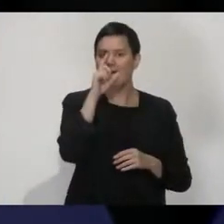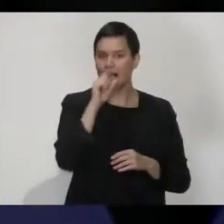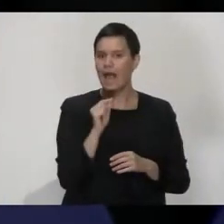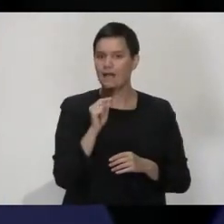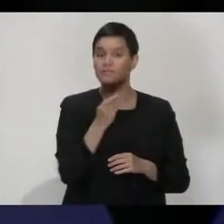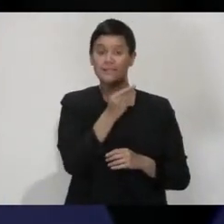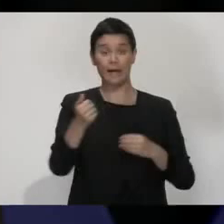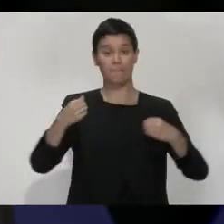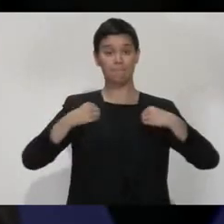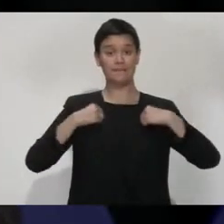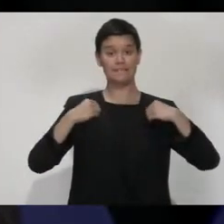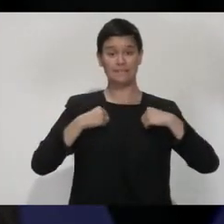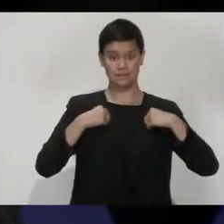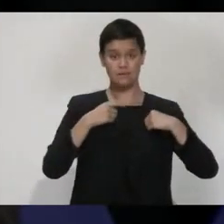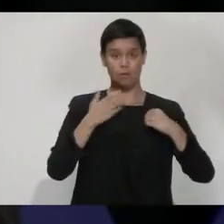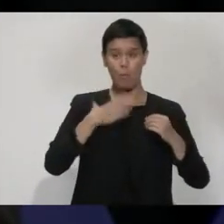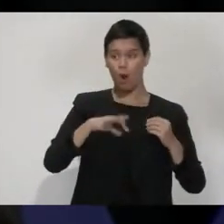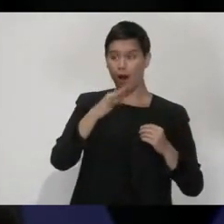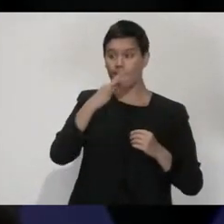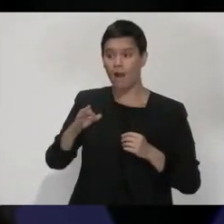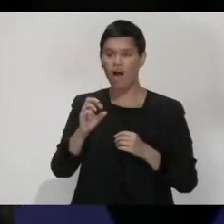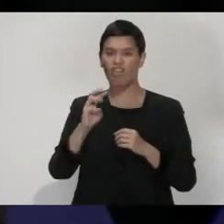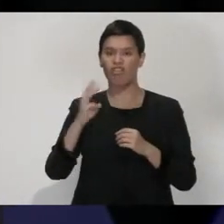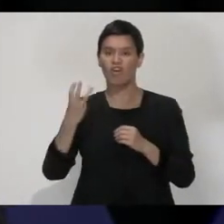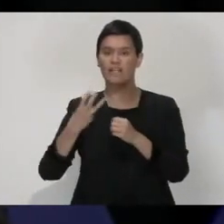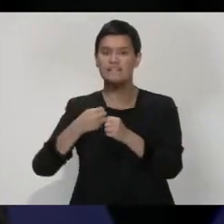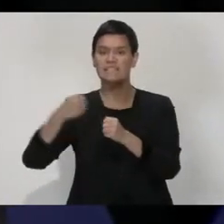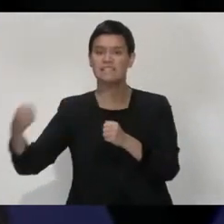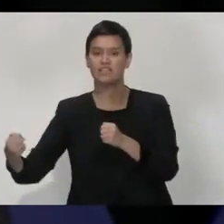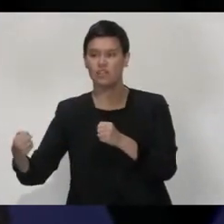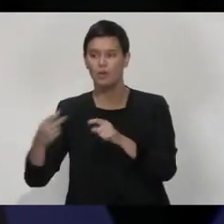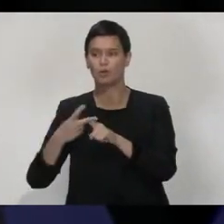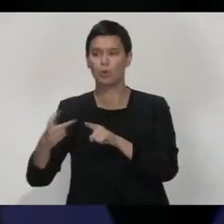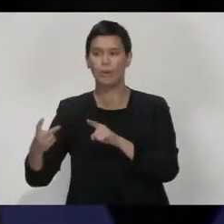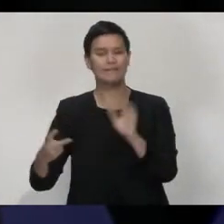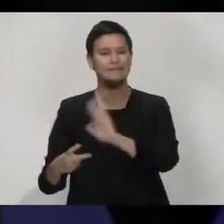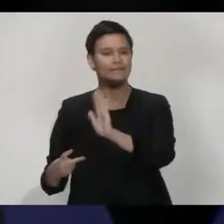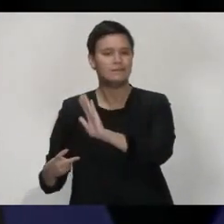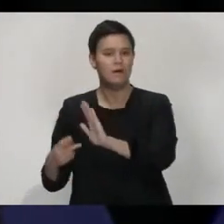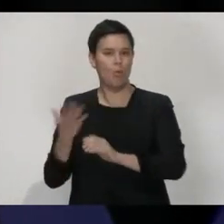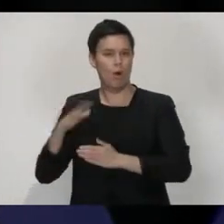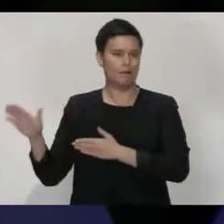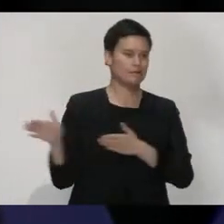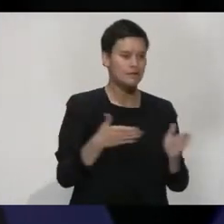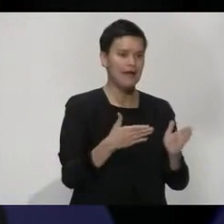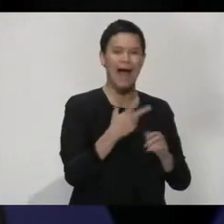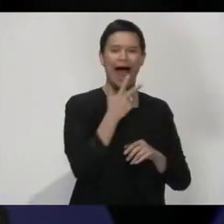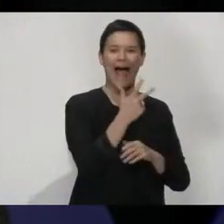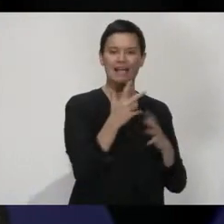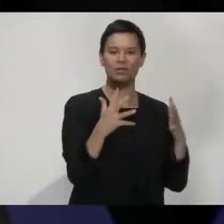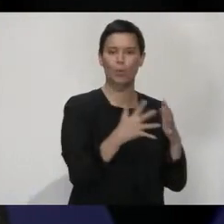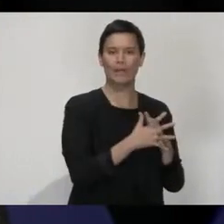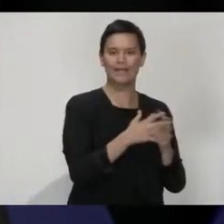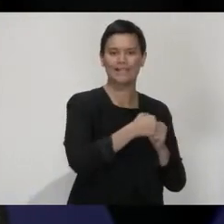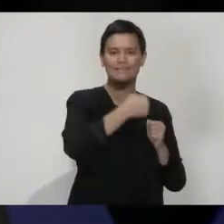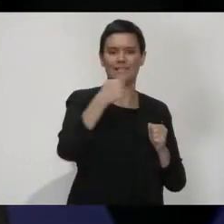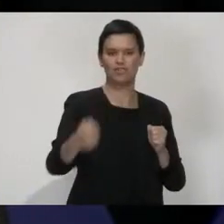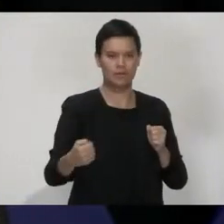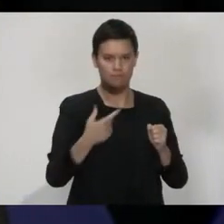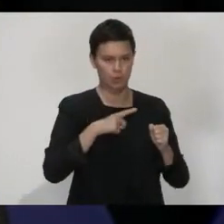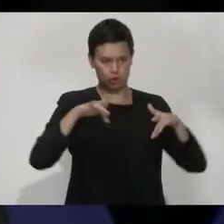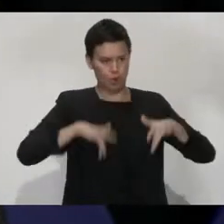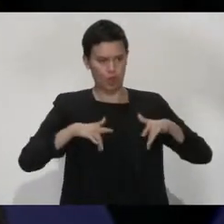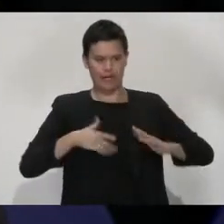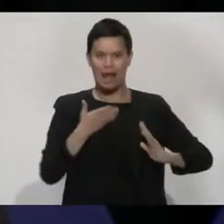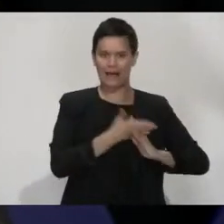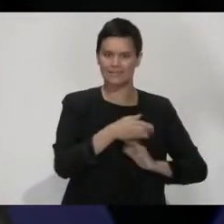become eligible for the 8-week extension. The 2-week one is more likely to have been taken up by people who had already exhausted that 8-week